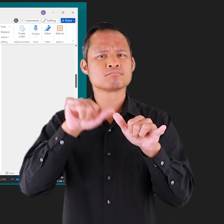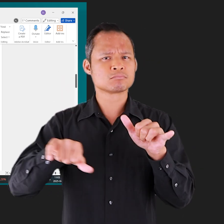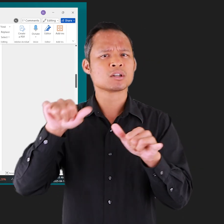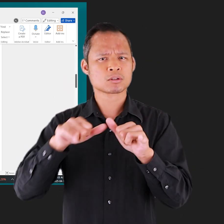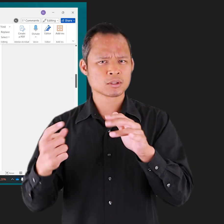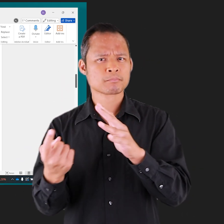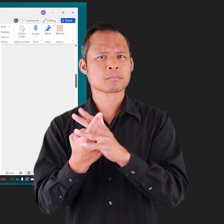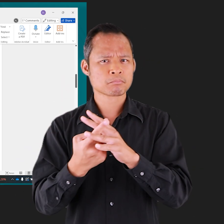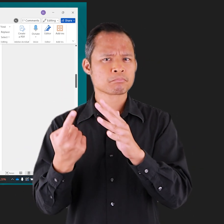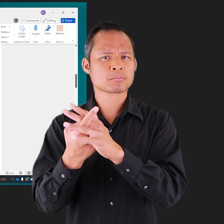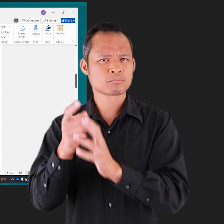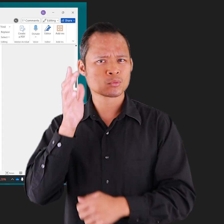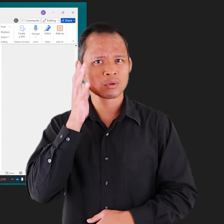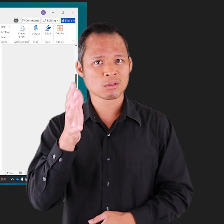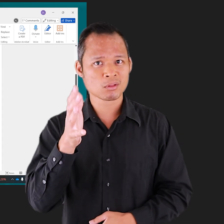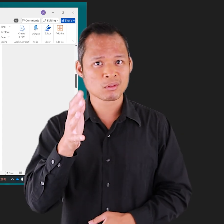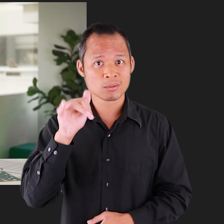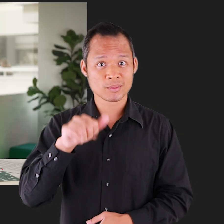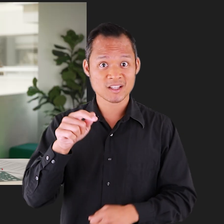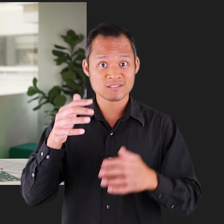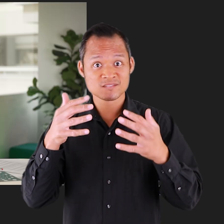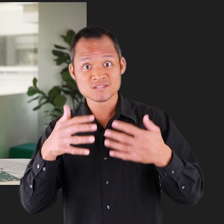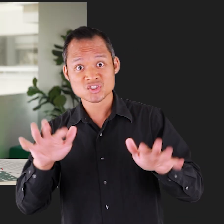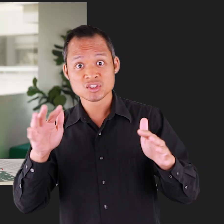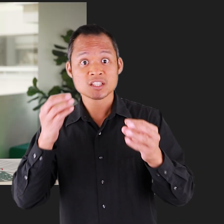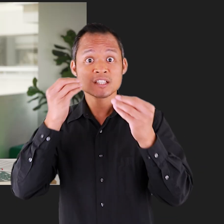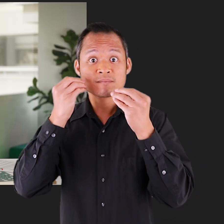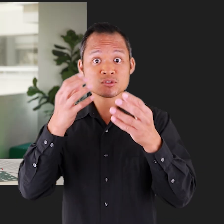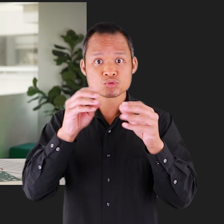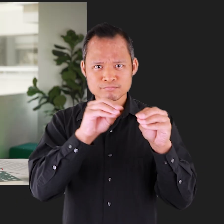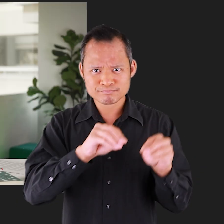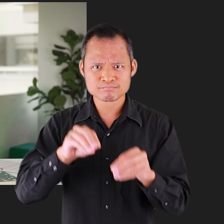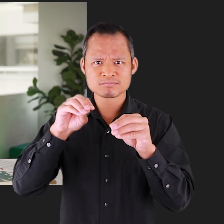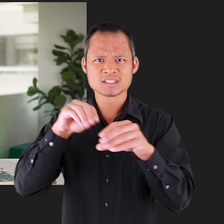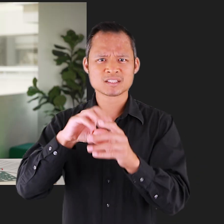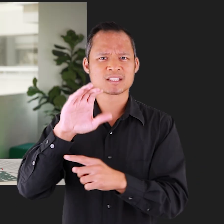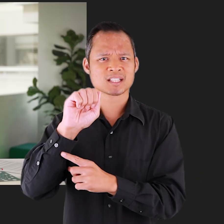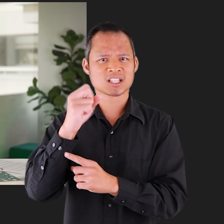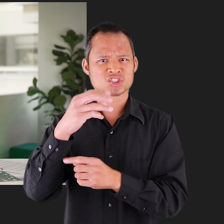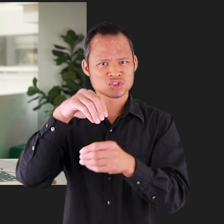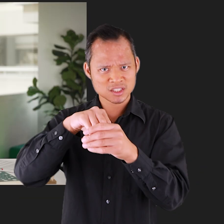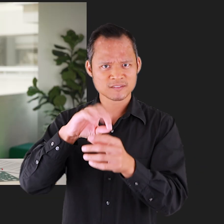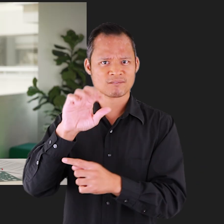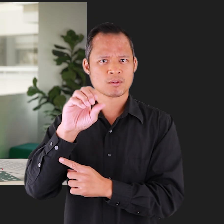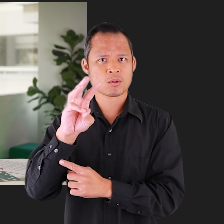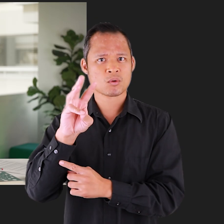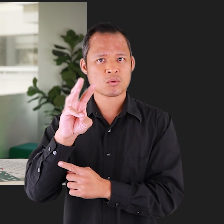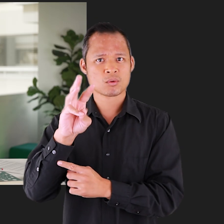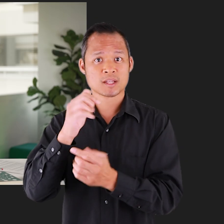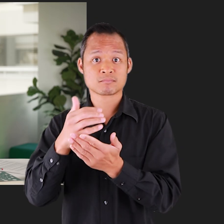to see a pattern will emerge. Once you've done this, you can transfer this information in the cash